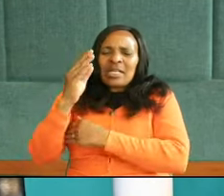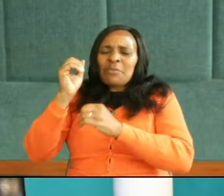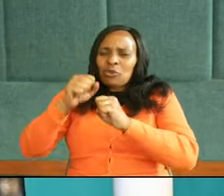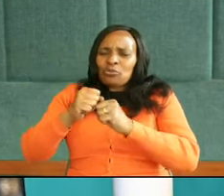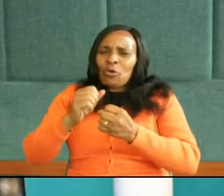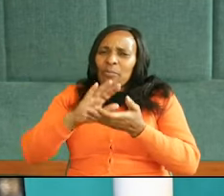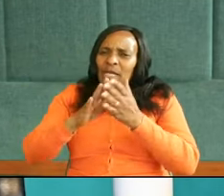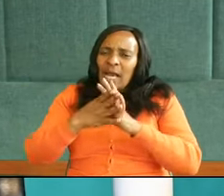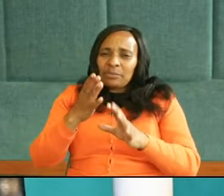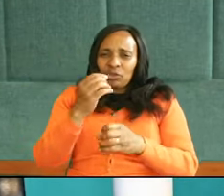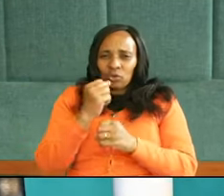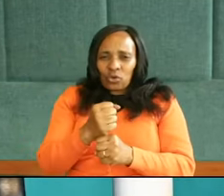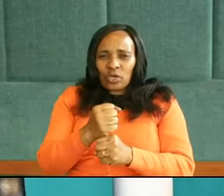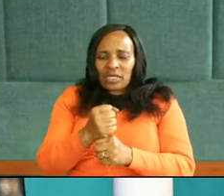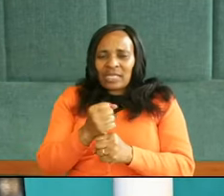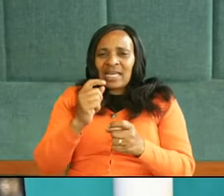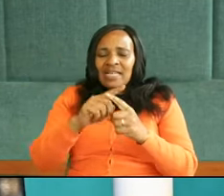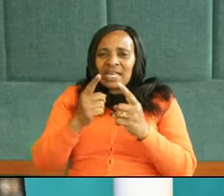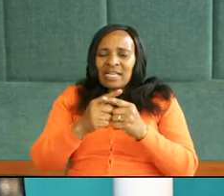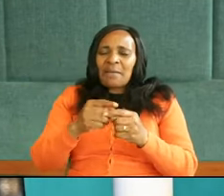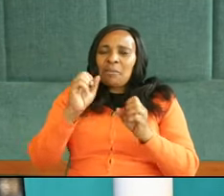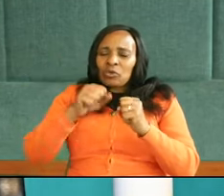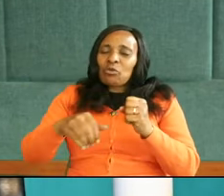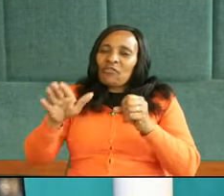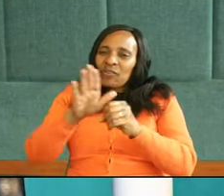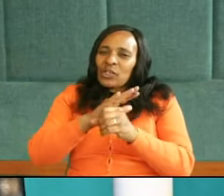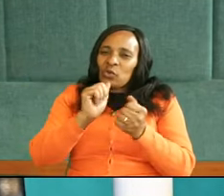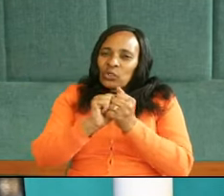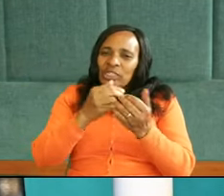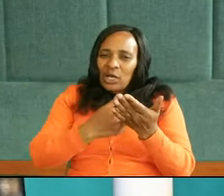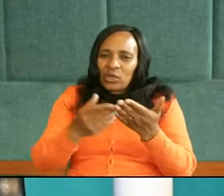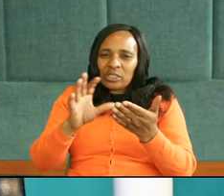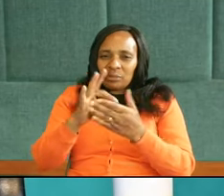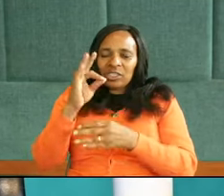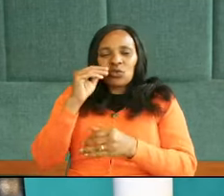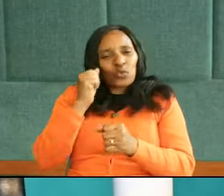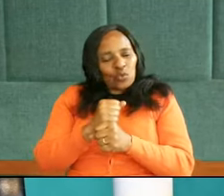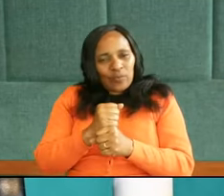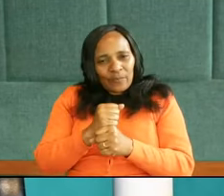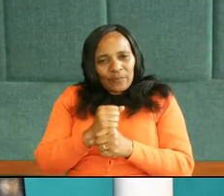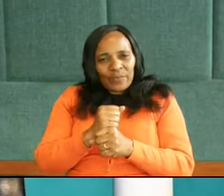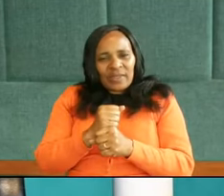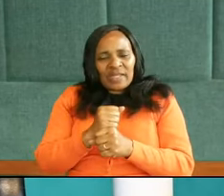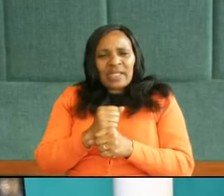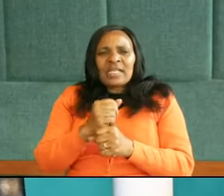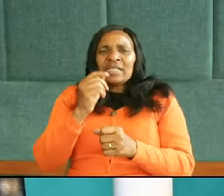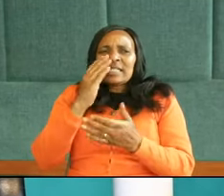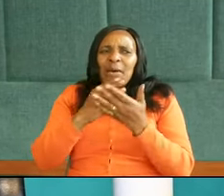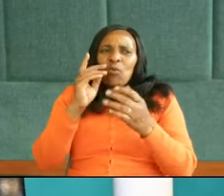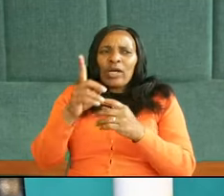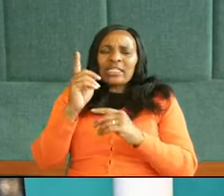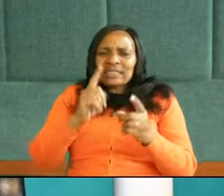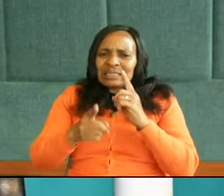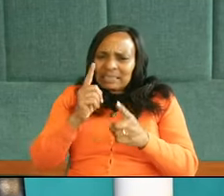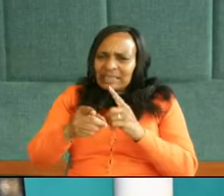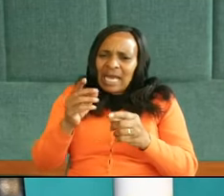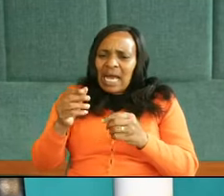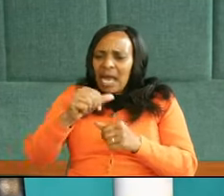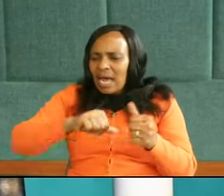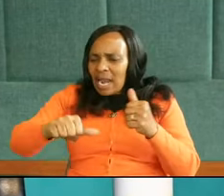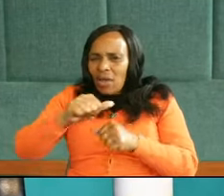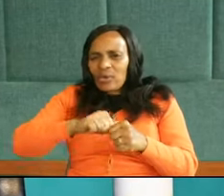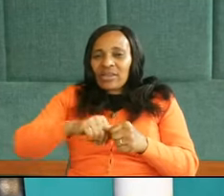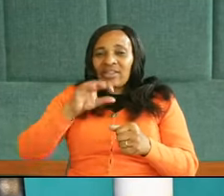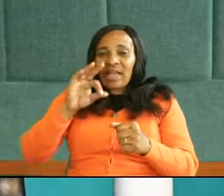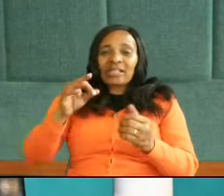courage, and you really have to be filled with the Holy Spirit to do that. Yeah, true. For someone who's chasing you around, and the third point